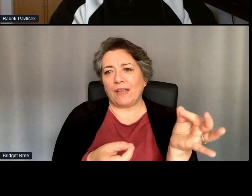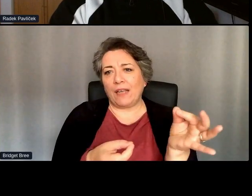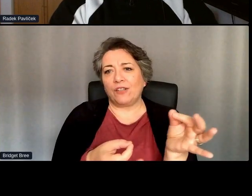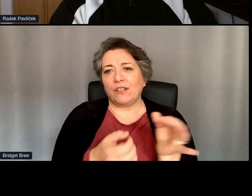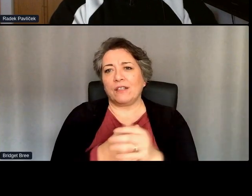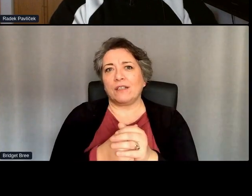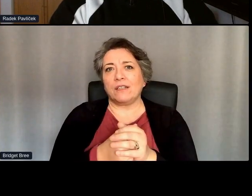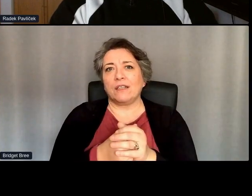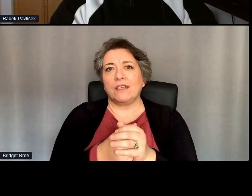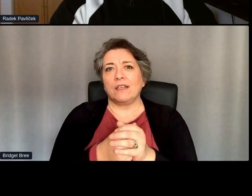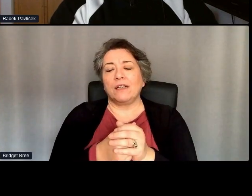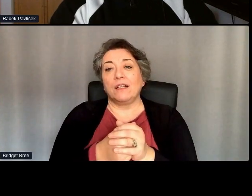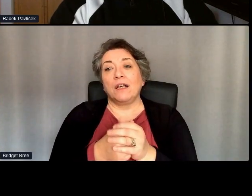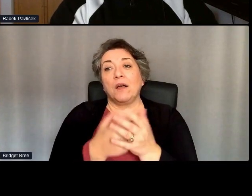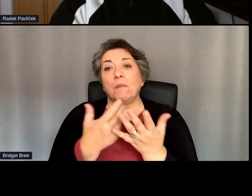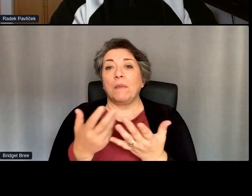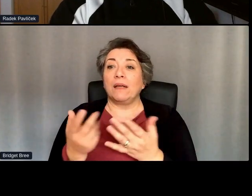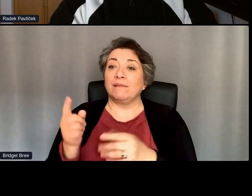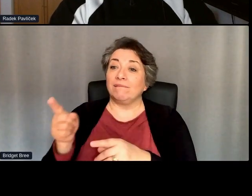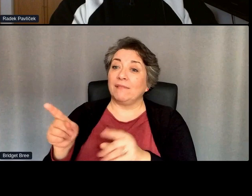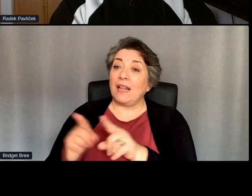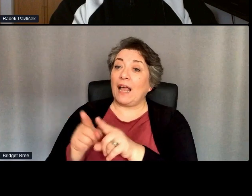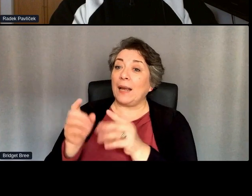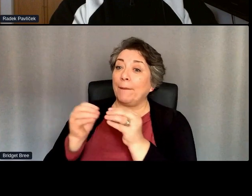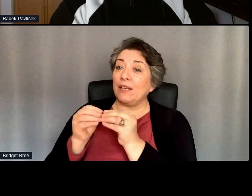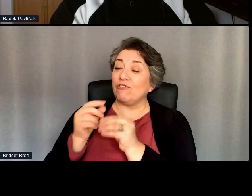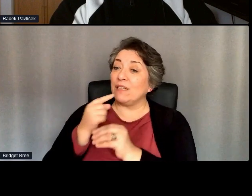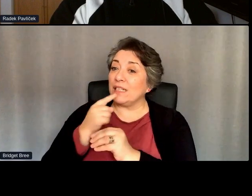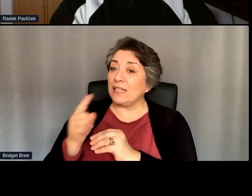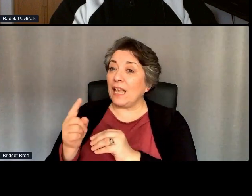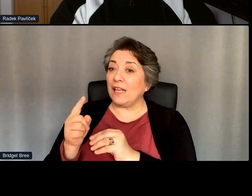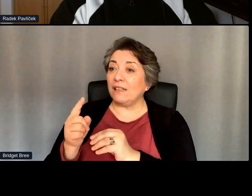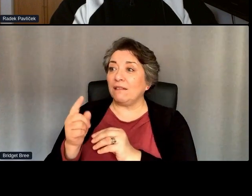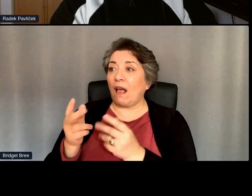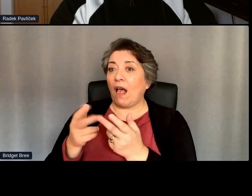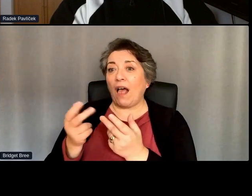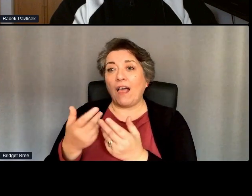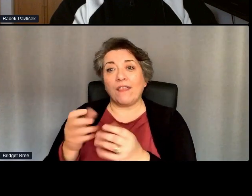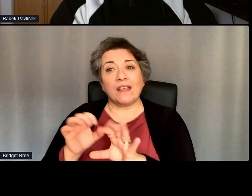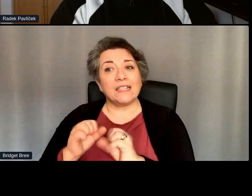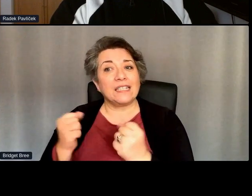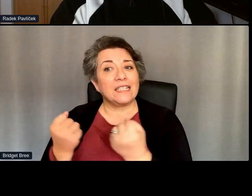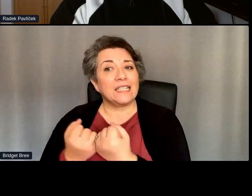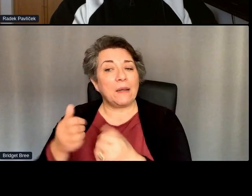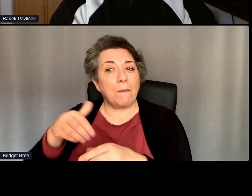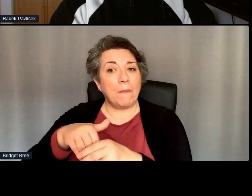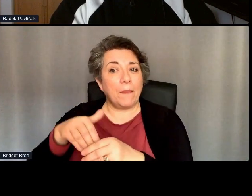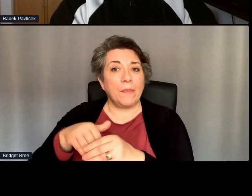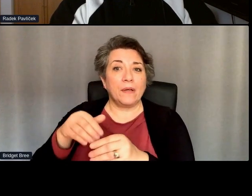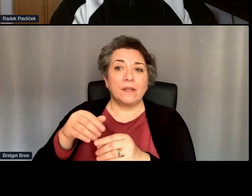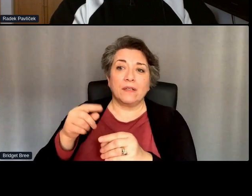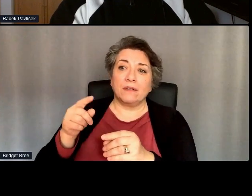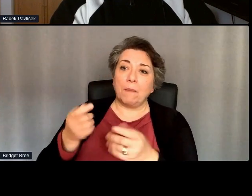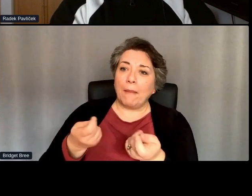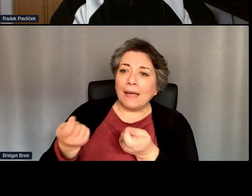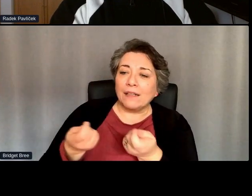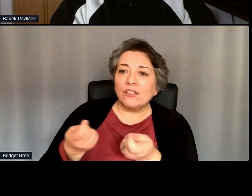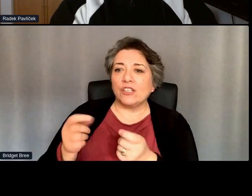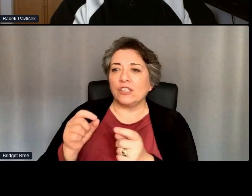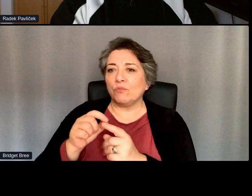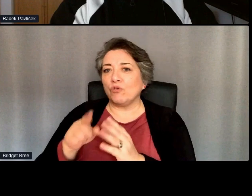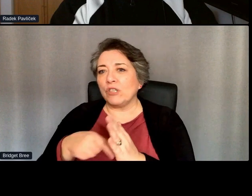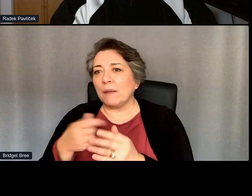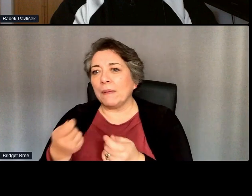Beatriz said, the other members of the team, the project managers that do other things, but also accessibility, they get this